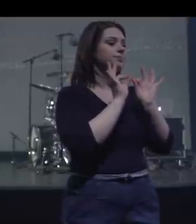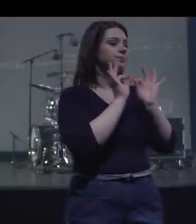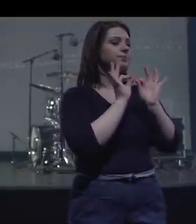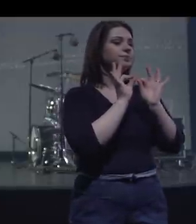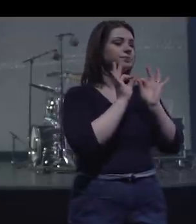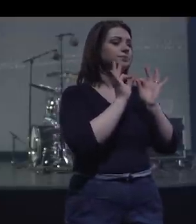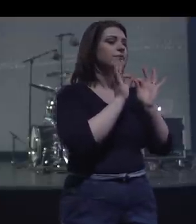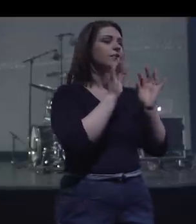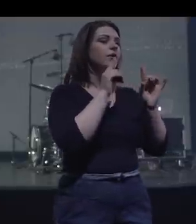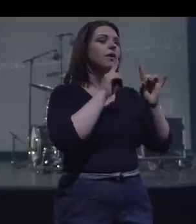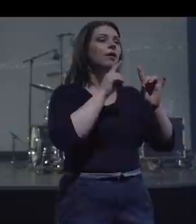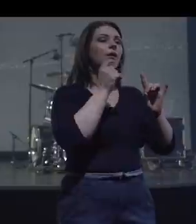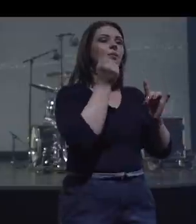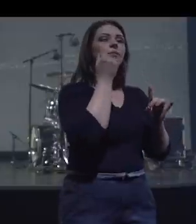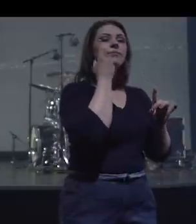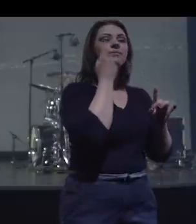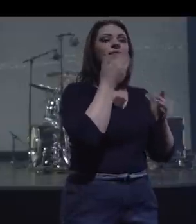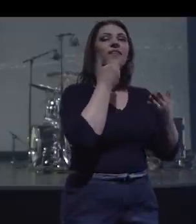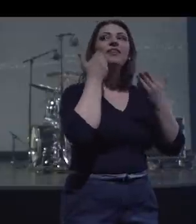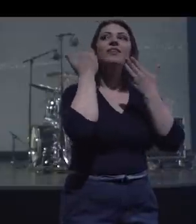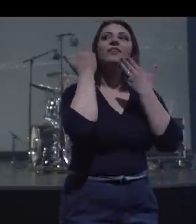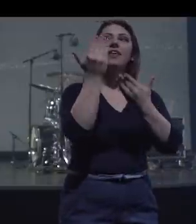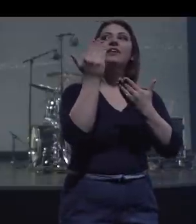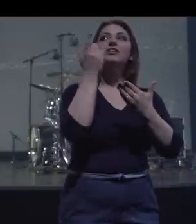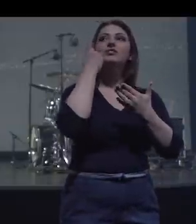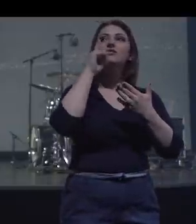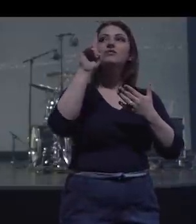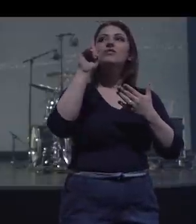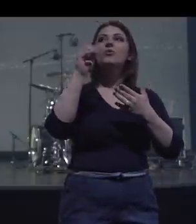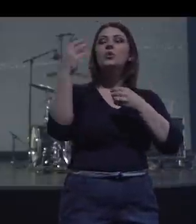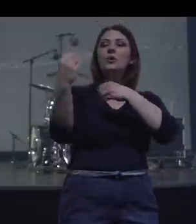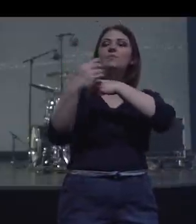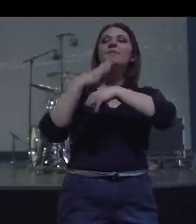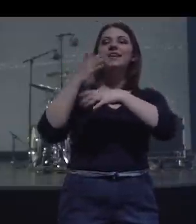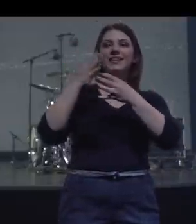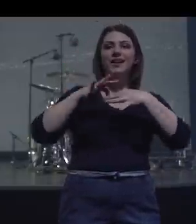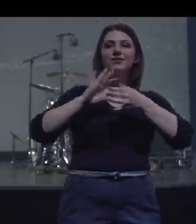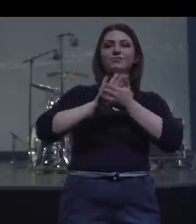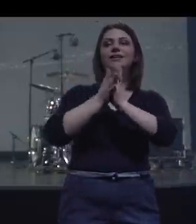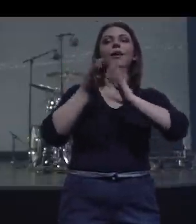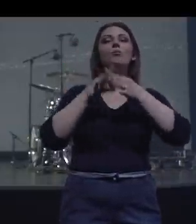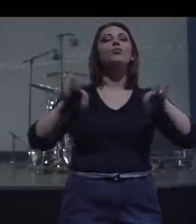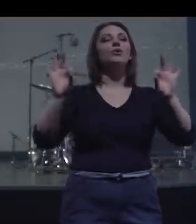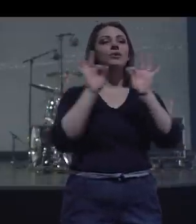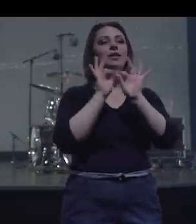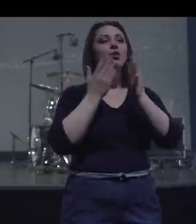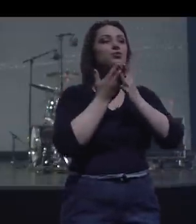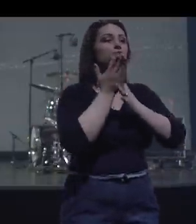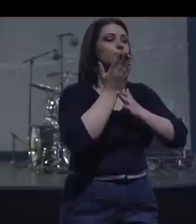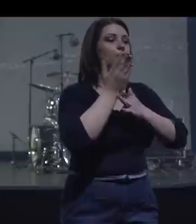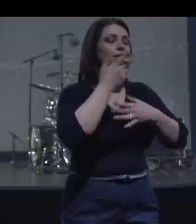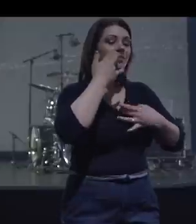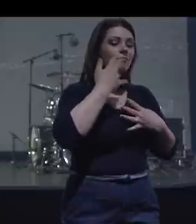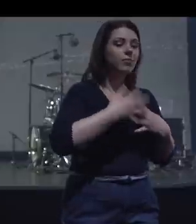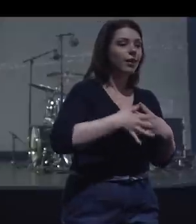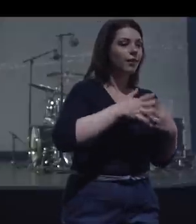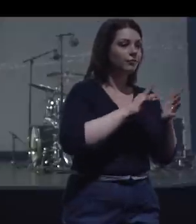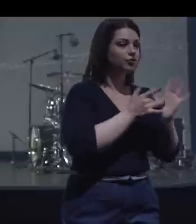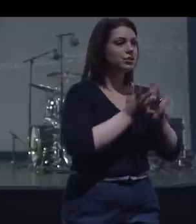But thank you. Thank you for making us worthy through the blood of Jesus.